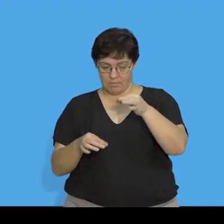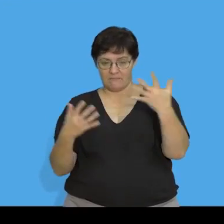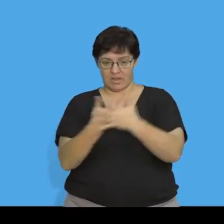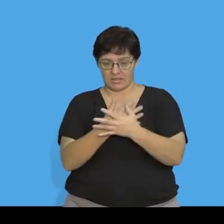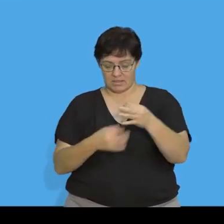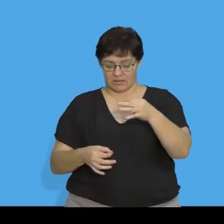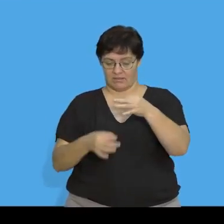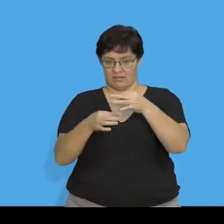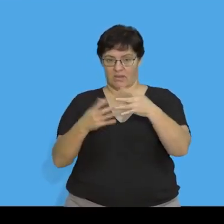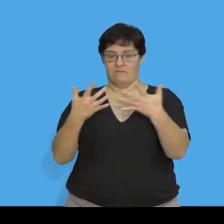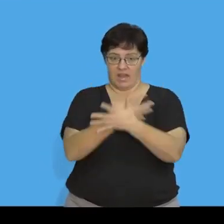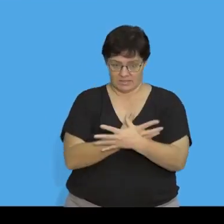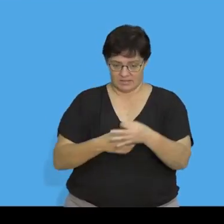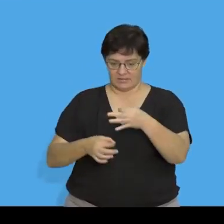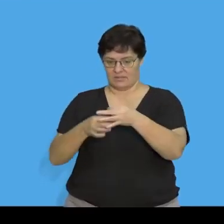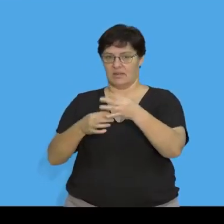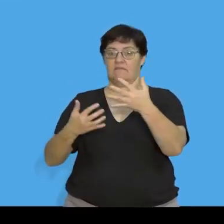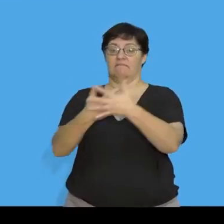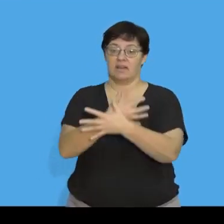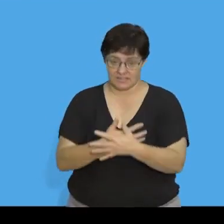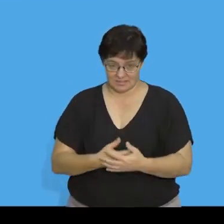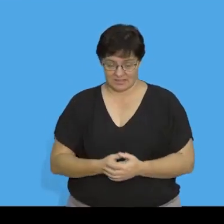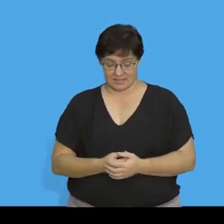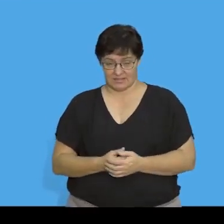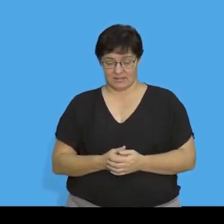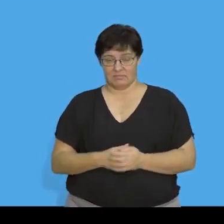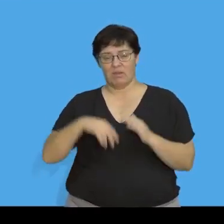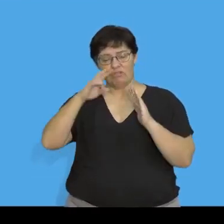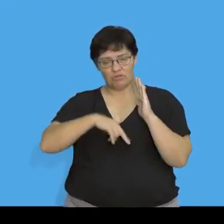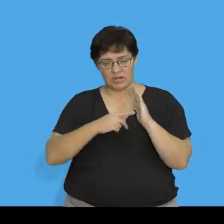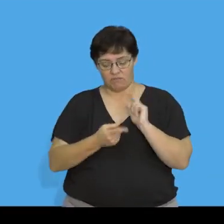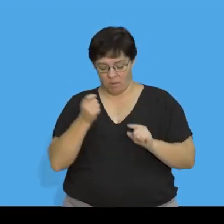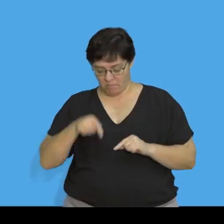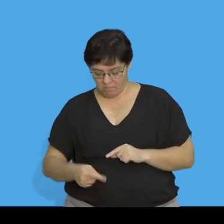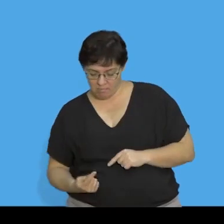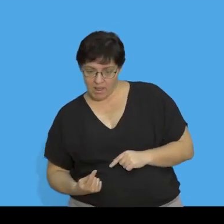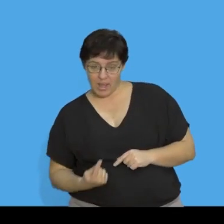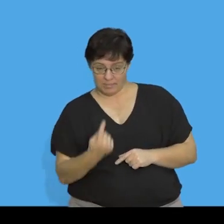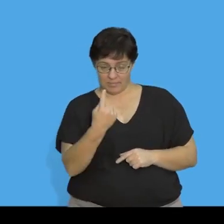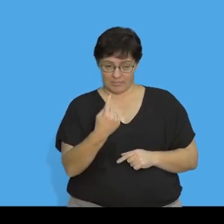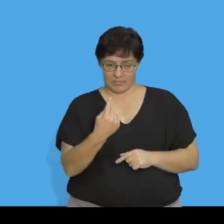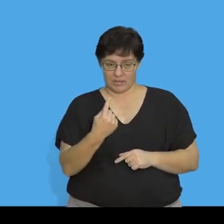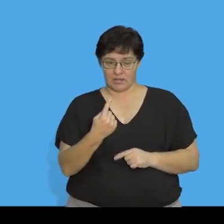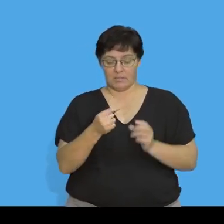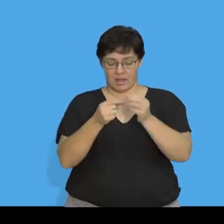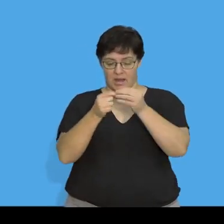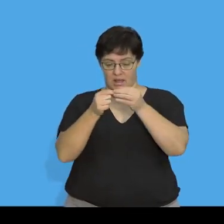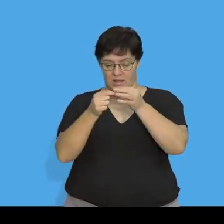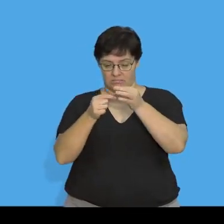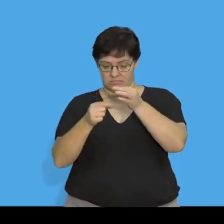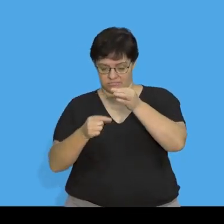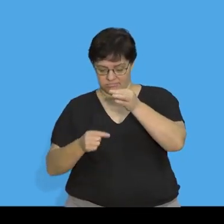period decreased as well. If you read the data from the bottom up, as the length increased,